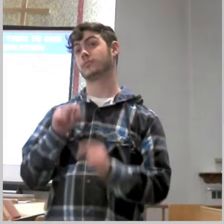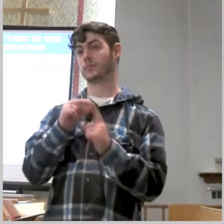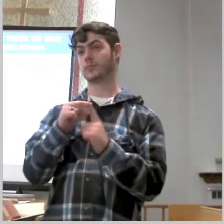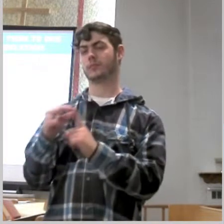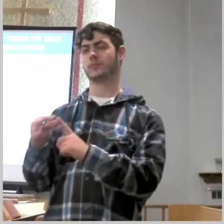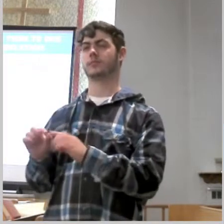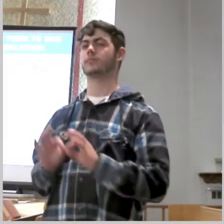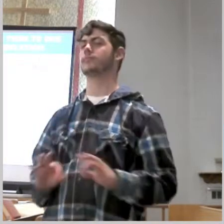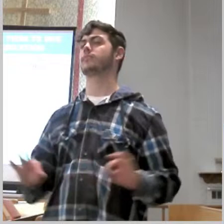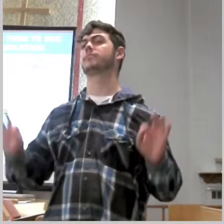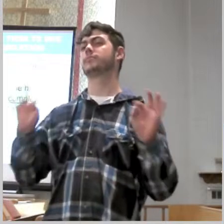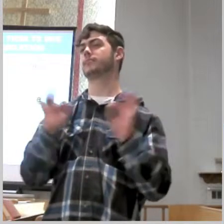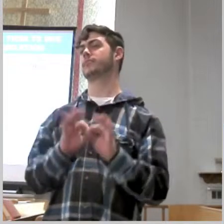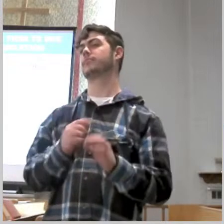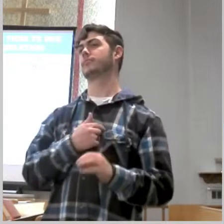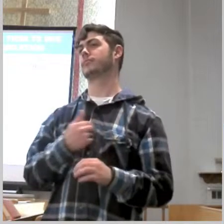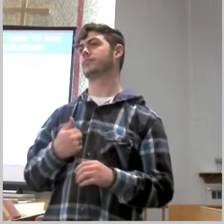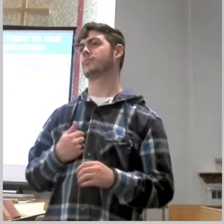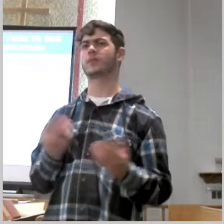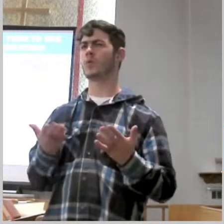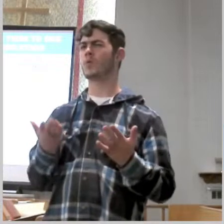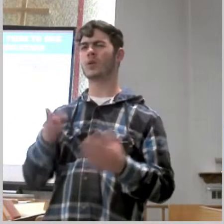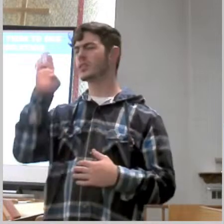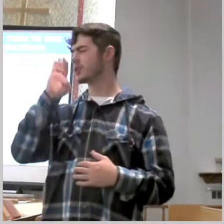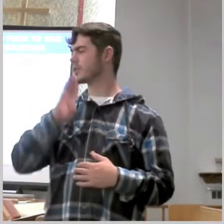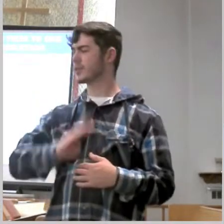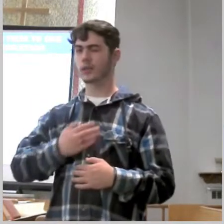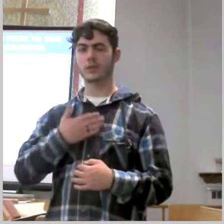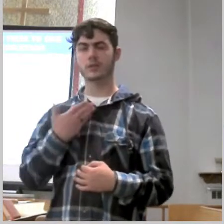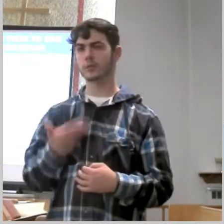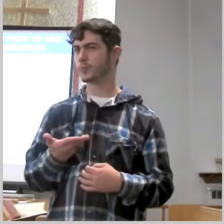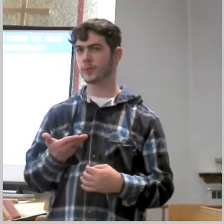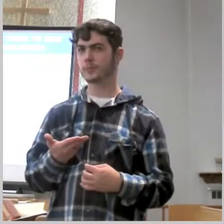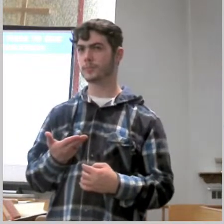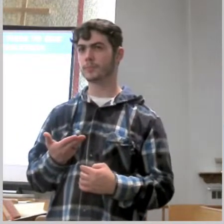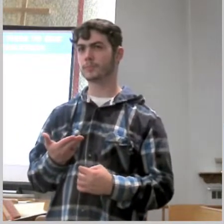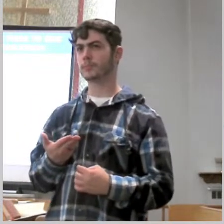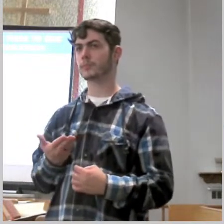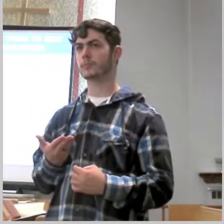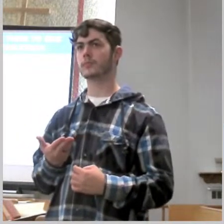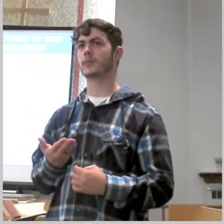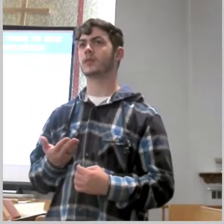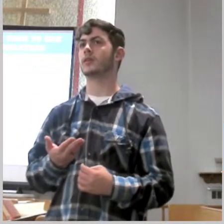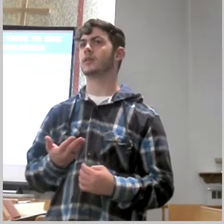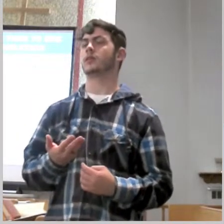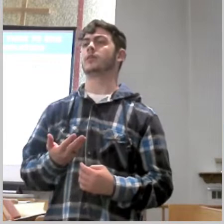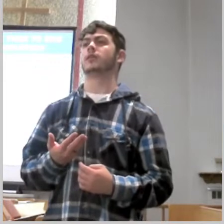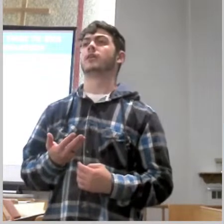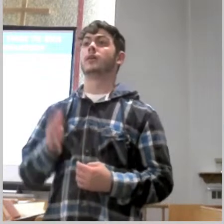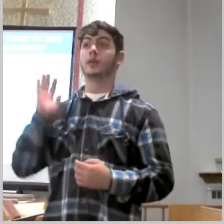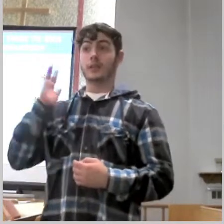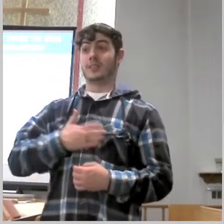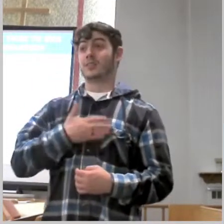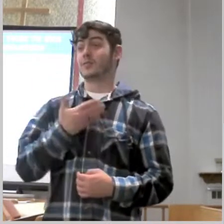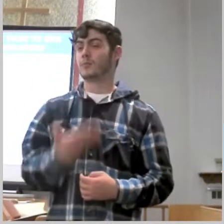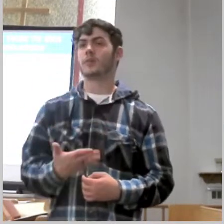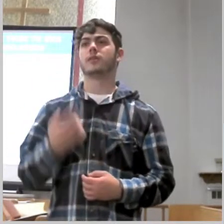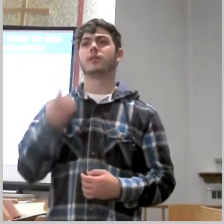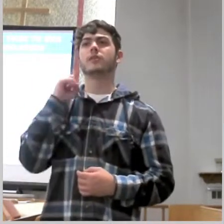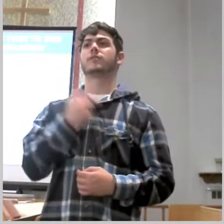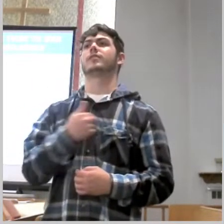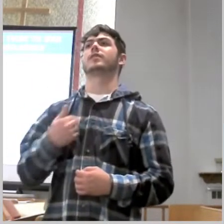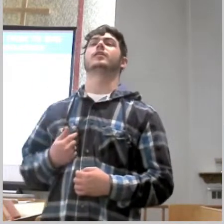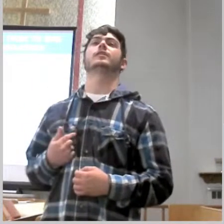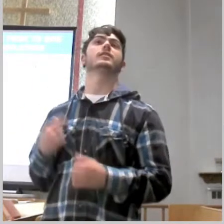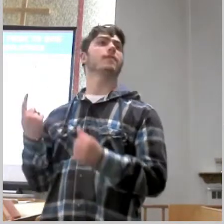one, God's will. What is God's will? God's will is for us to give first to the Lord. In any